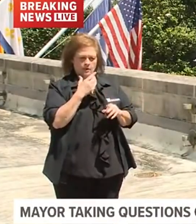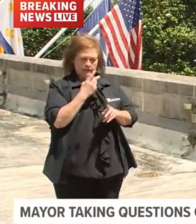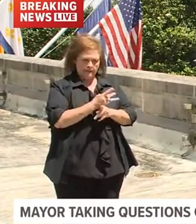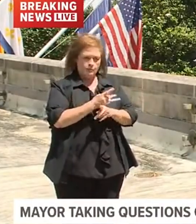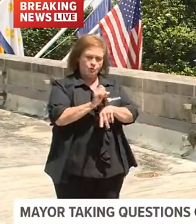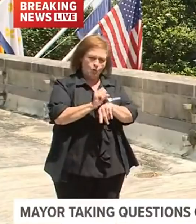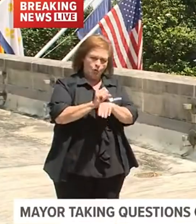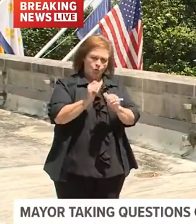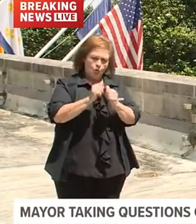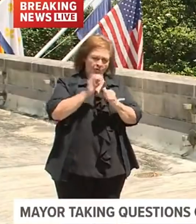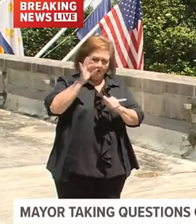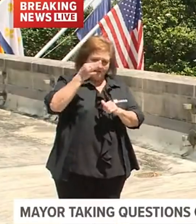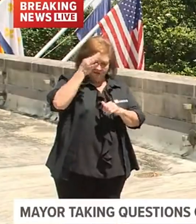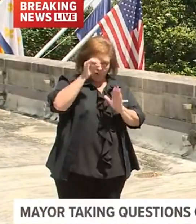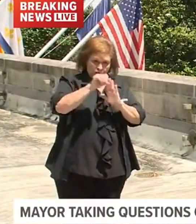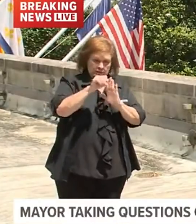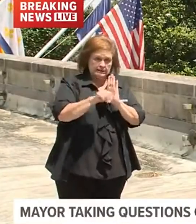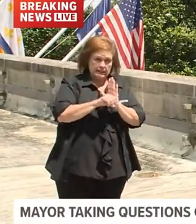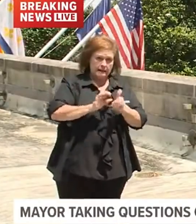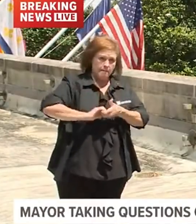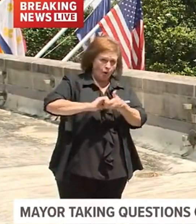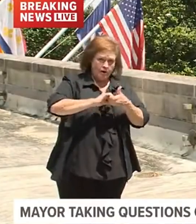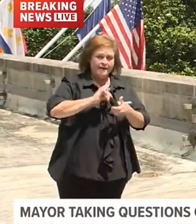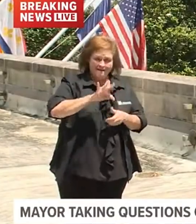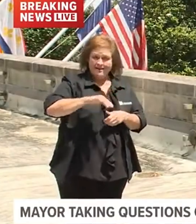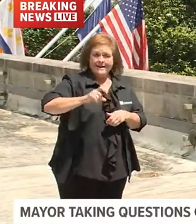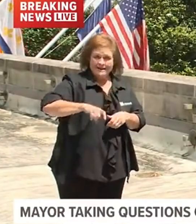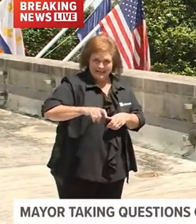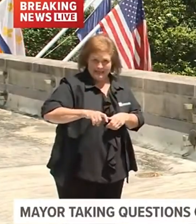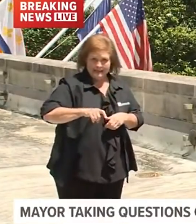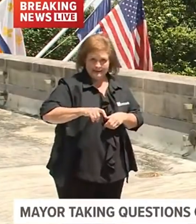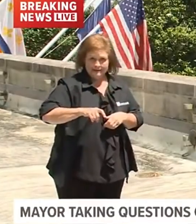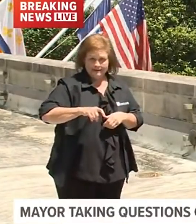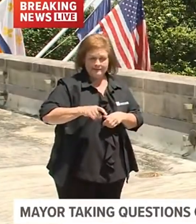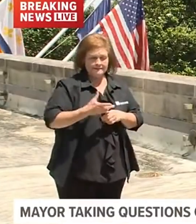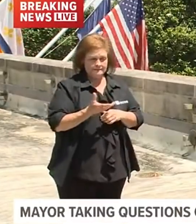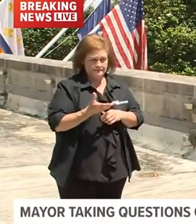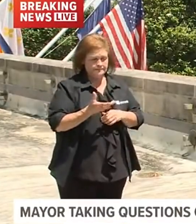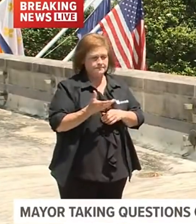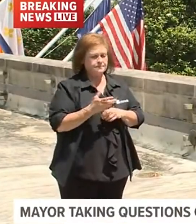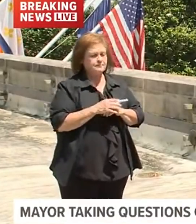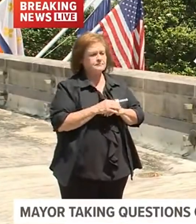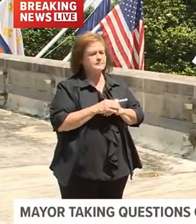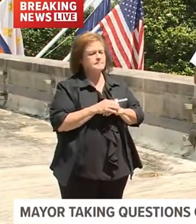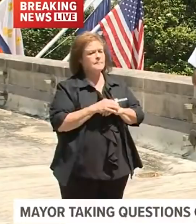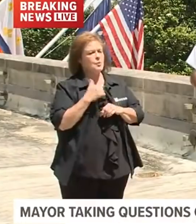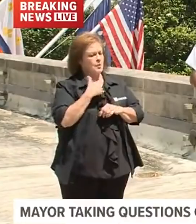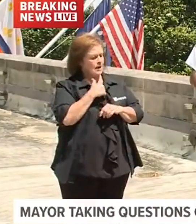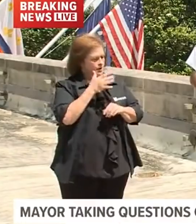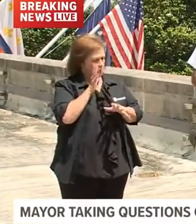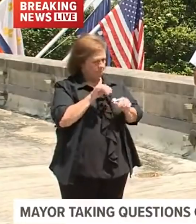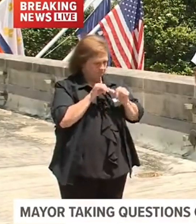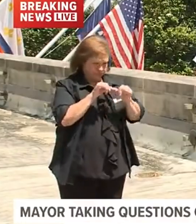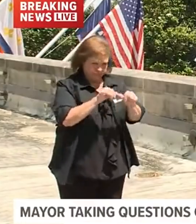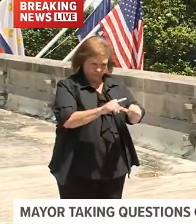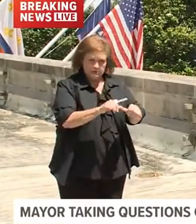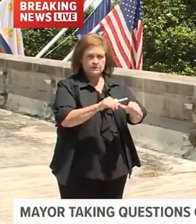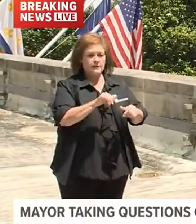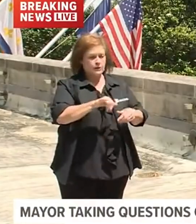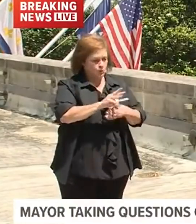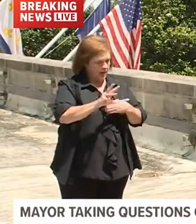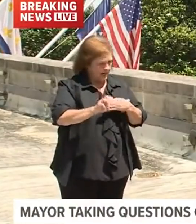and state partners as needed with regards to these protests. and we will continue to do so throughout this